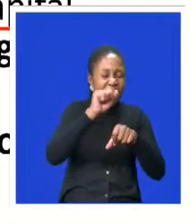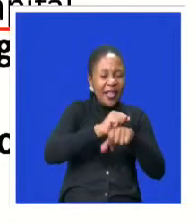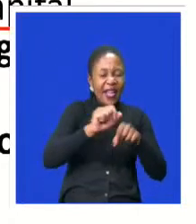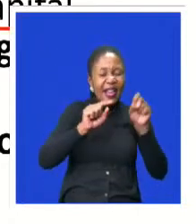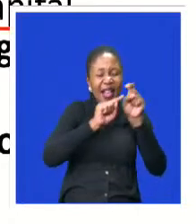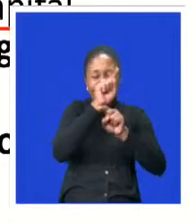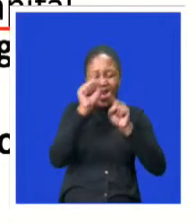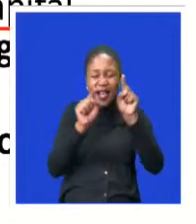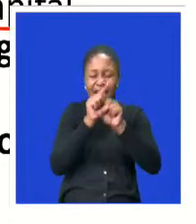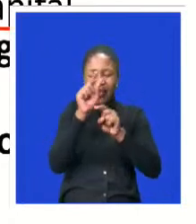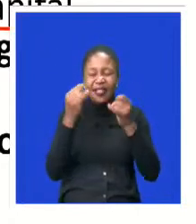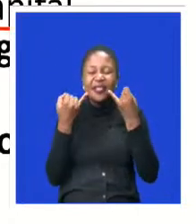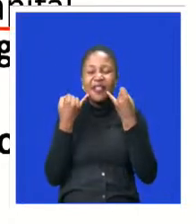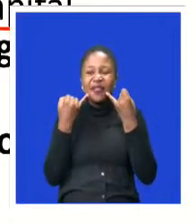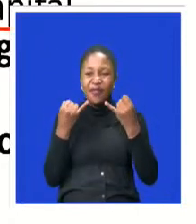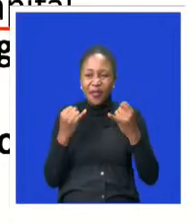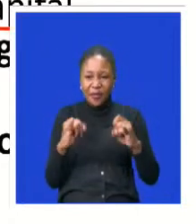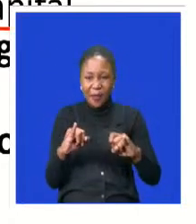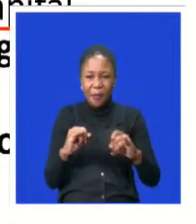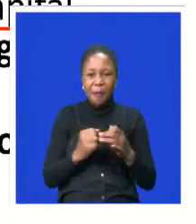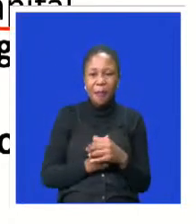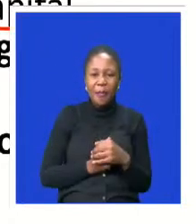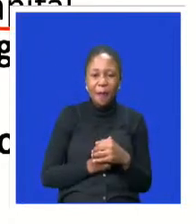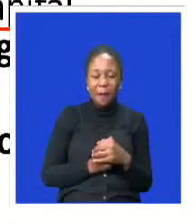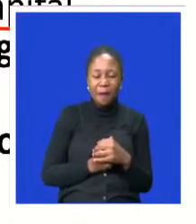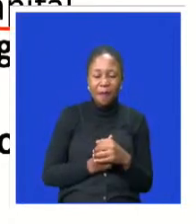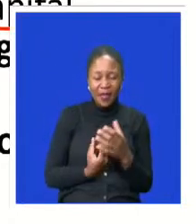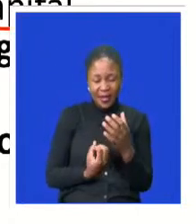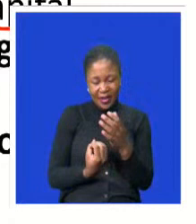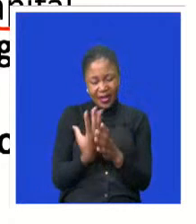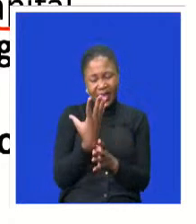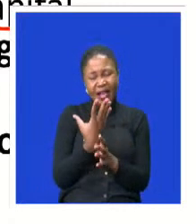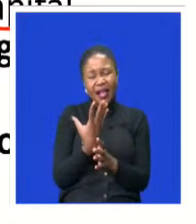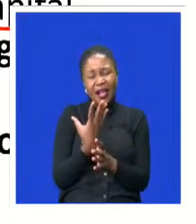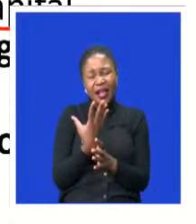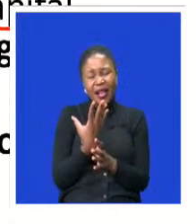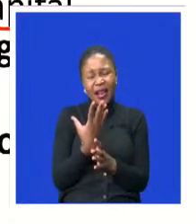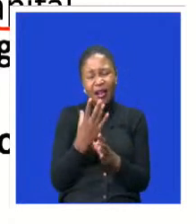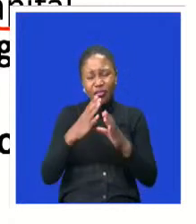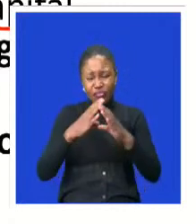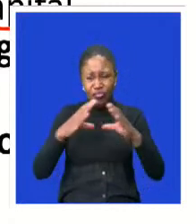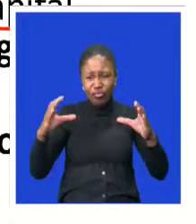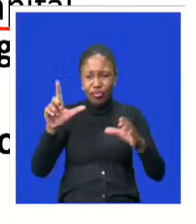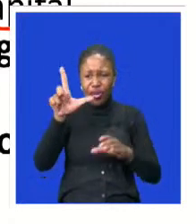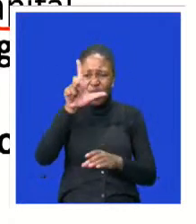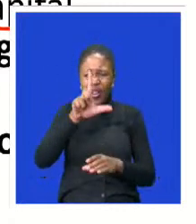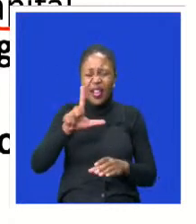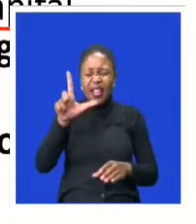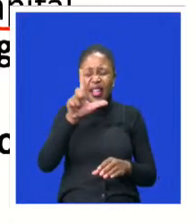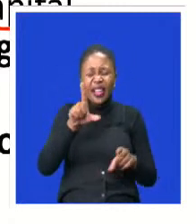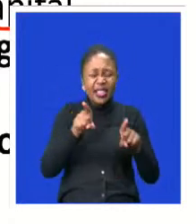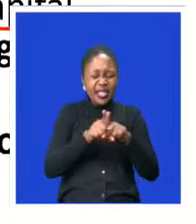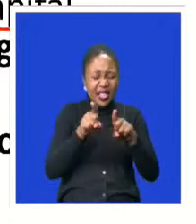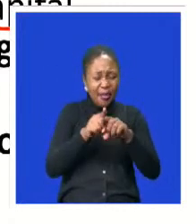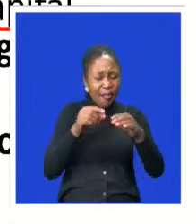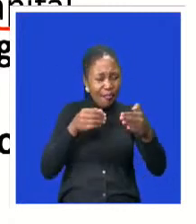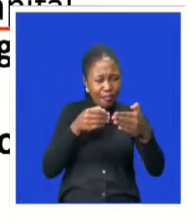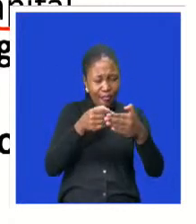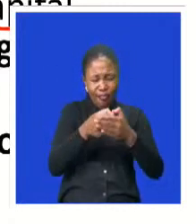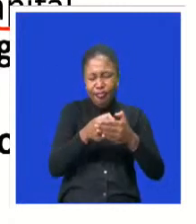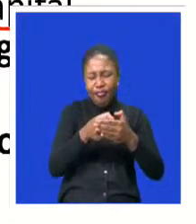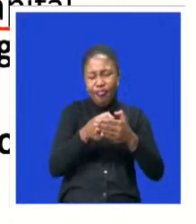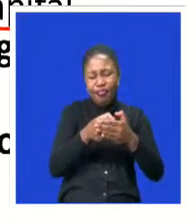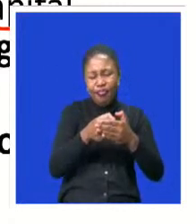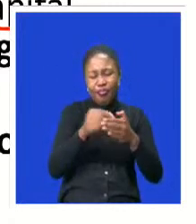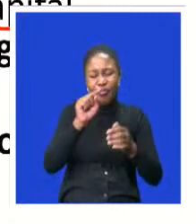with a capital letter and ends with a question mark. It is asking for information, and then this is